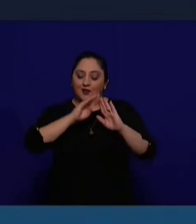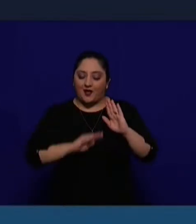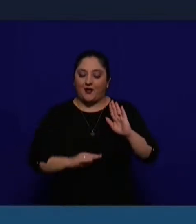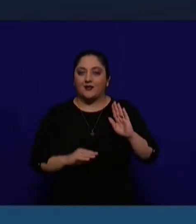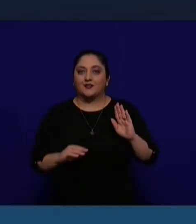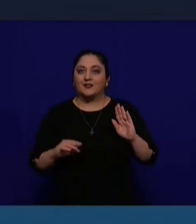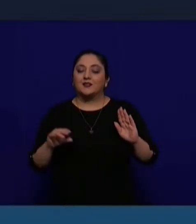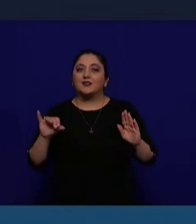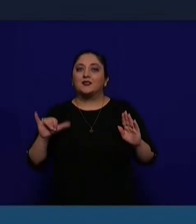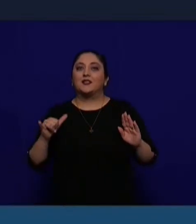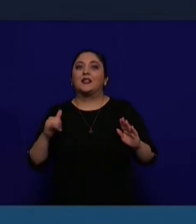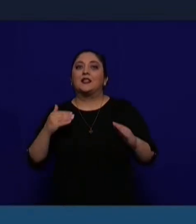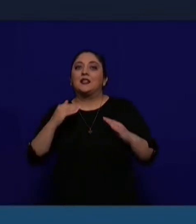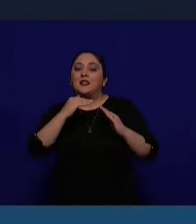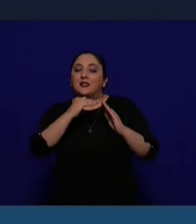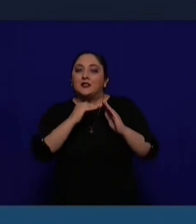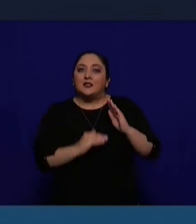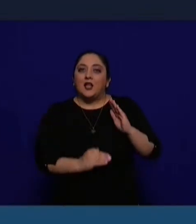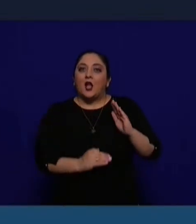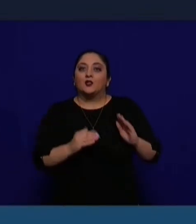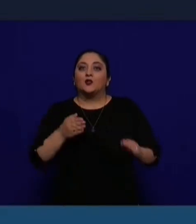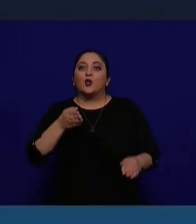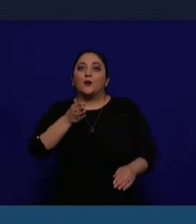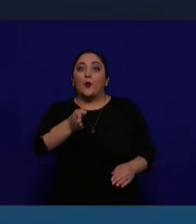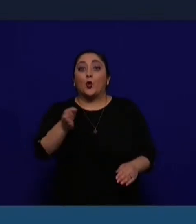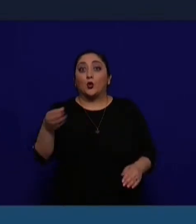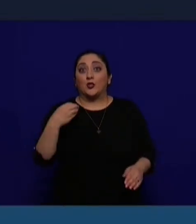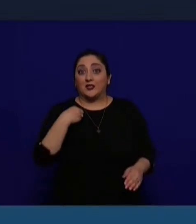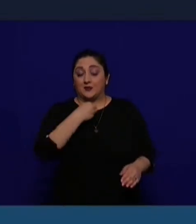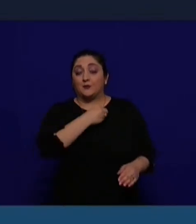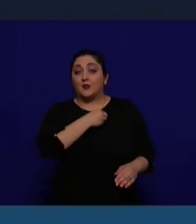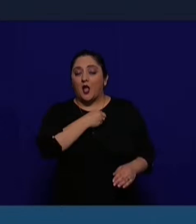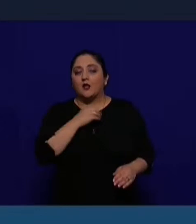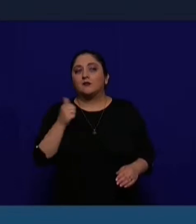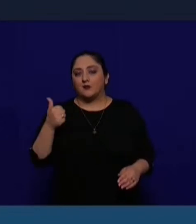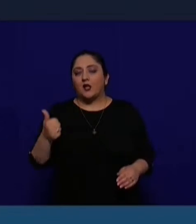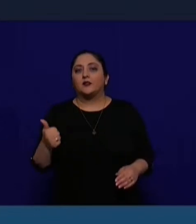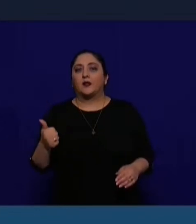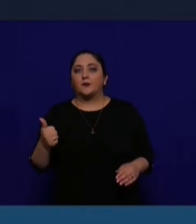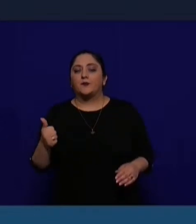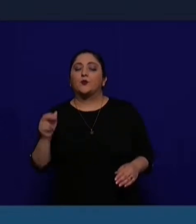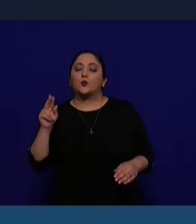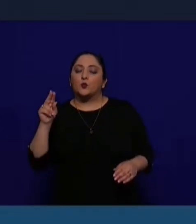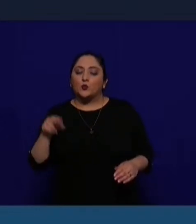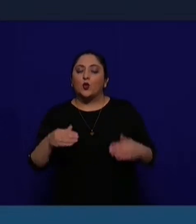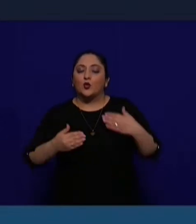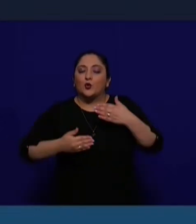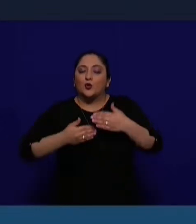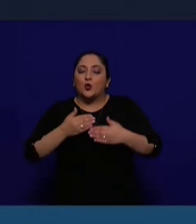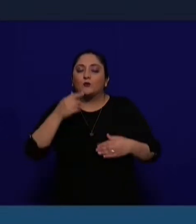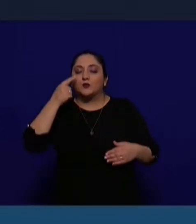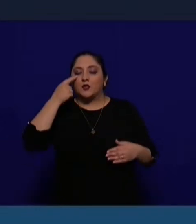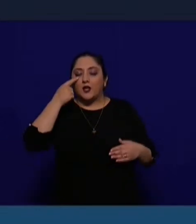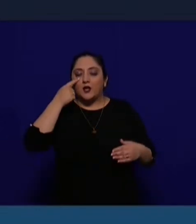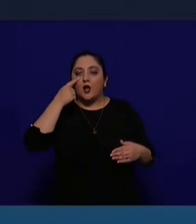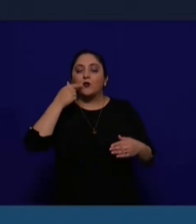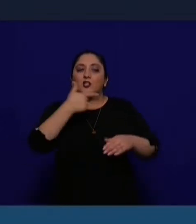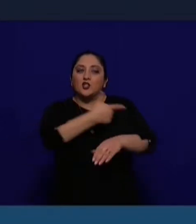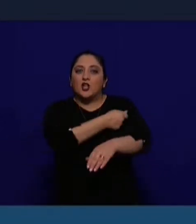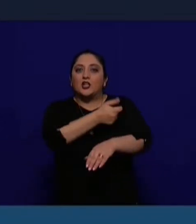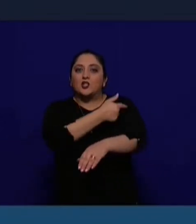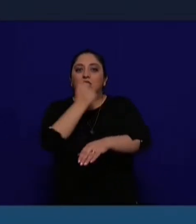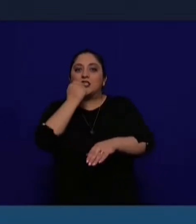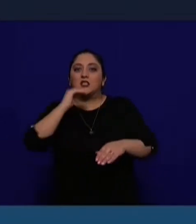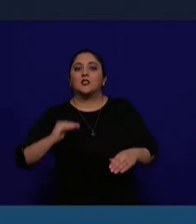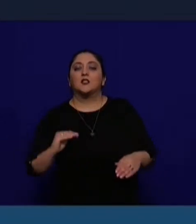innaqsu l-ammonti ta' nies li jidħlu l-isptar u dawn il-persuni jmutu. Imma anke wkoll kif nibqgħu mixin imbagħad fetajiet żgħar hemmhekk